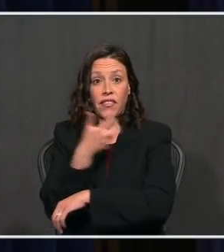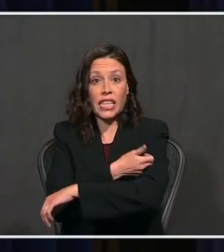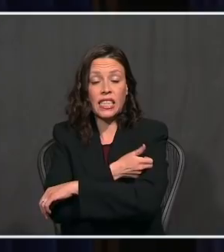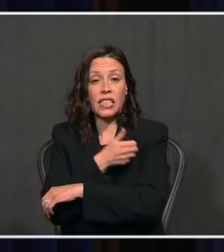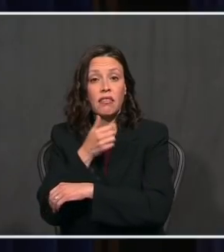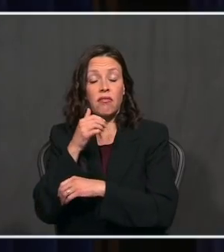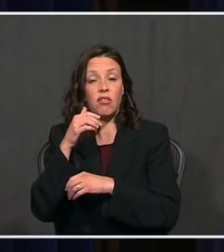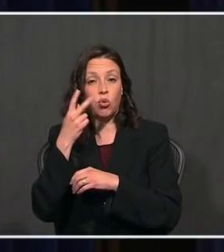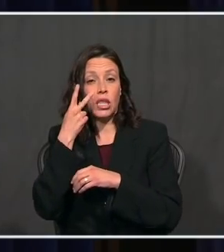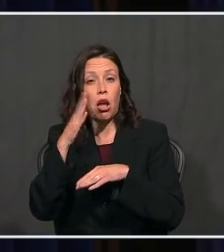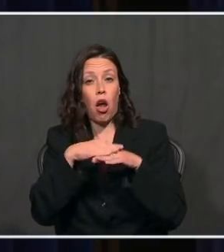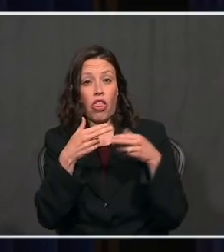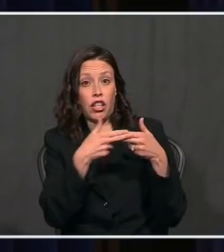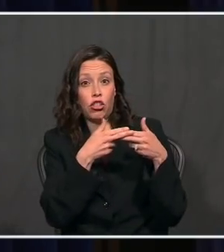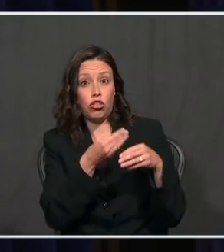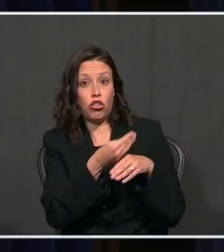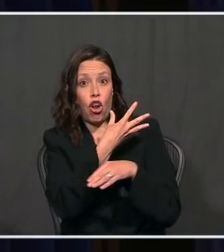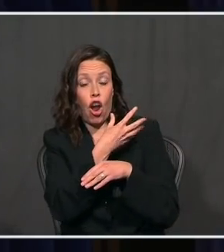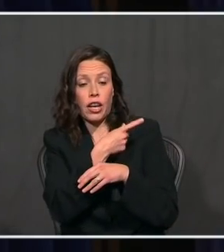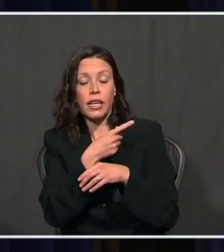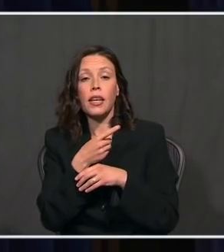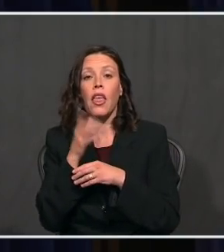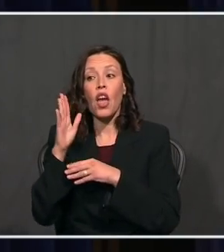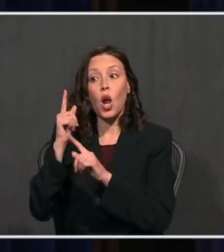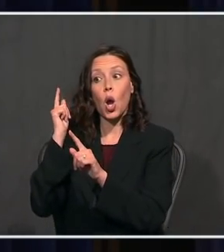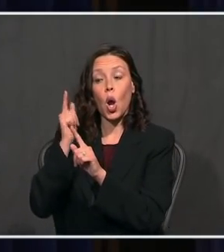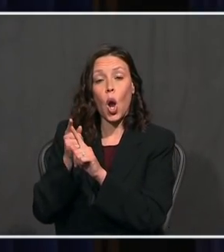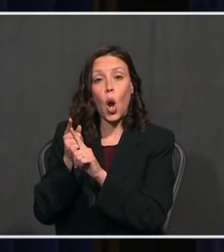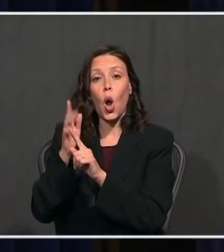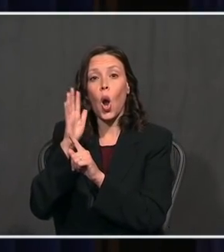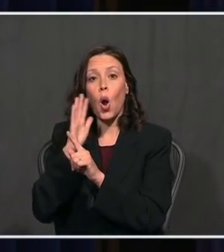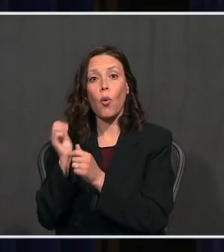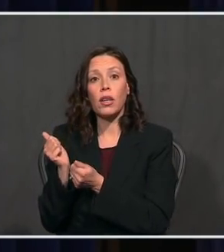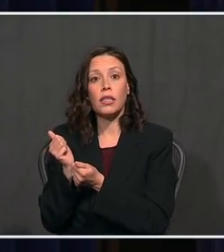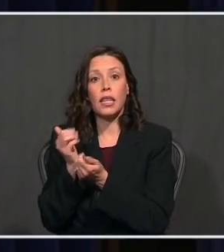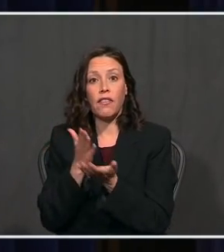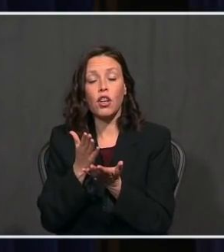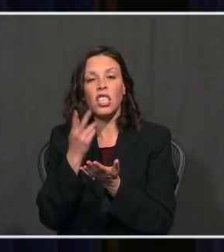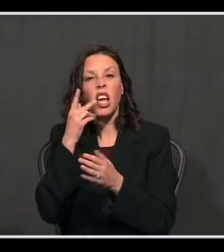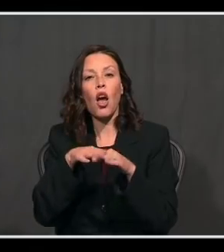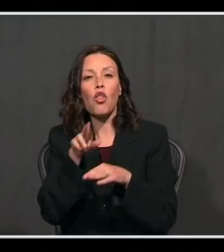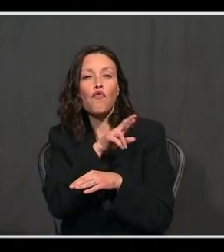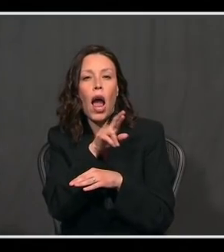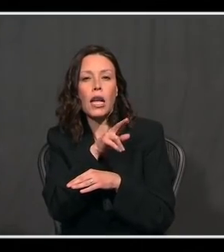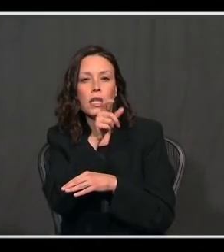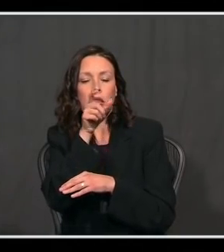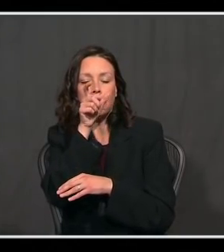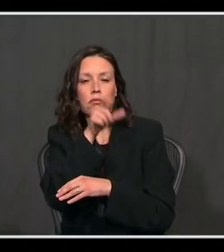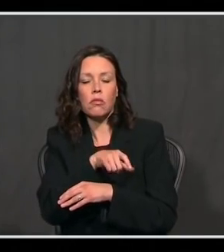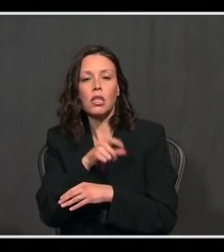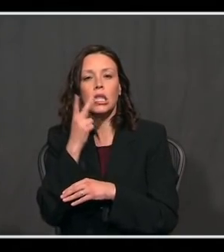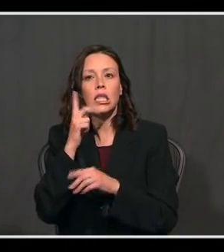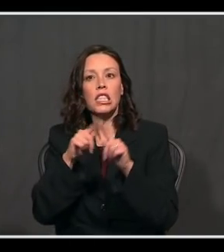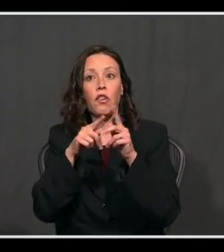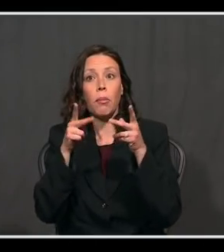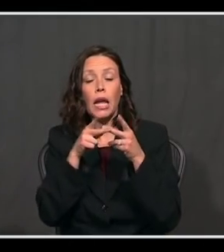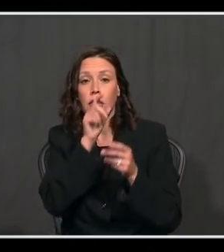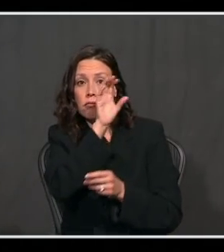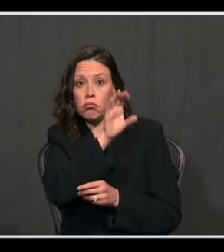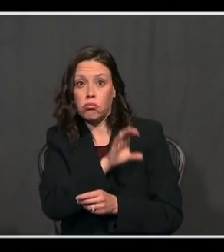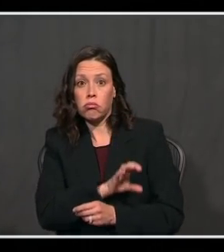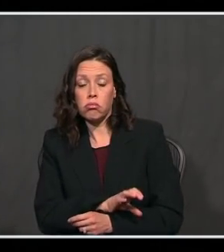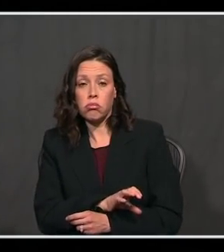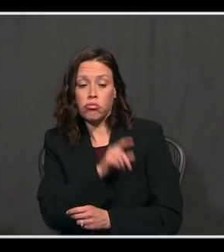half of the chart. Their goal is to deliver a vaccine to the right side of the chart on all those places and locations that we want